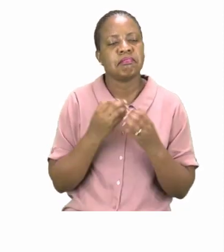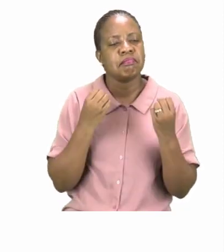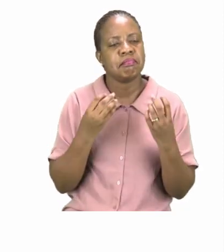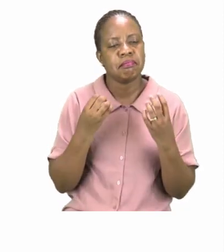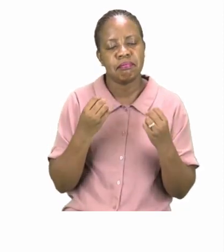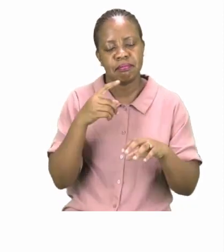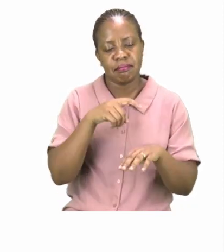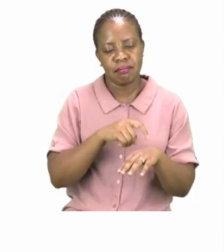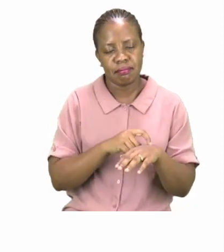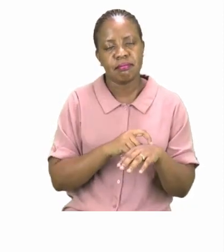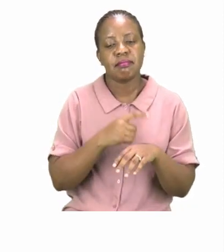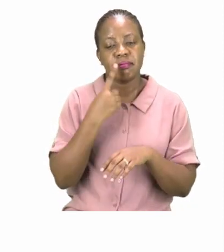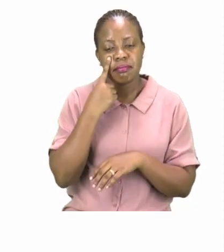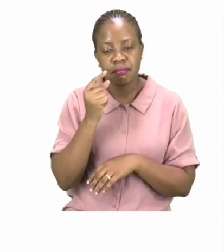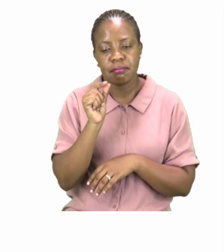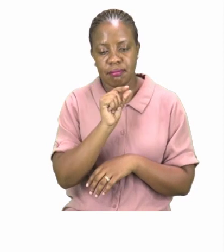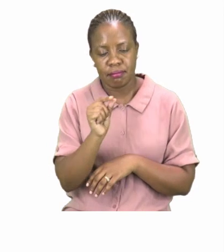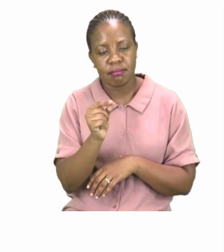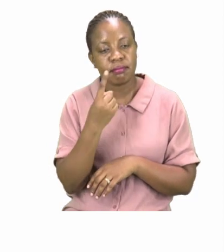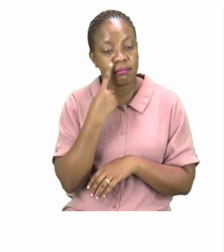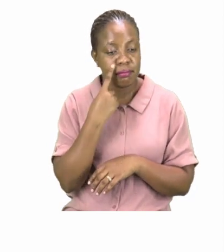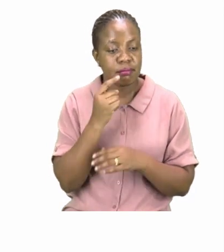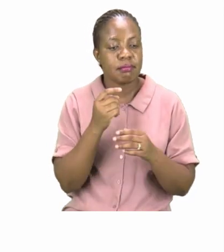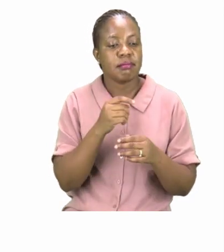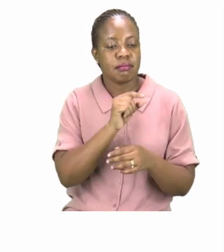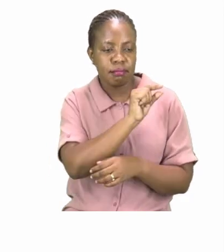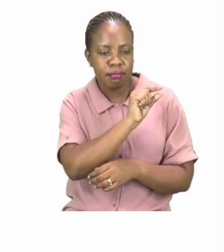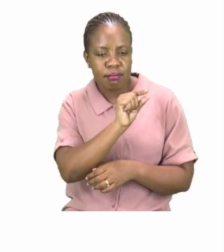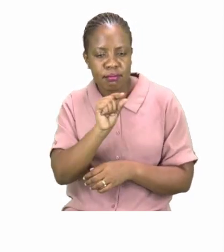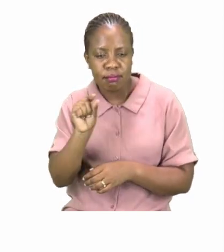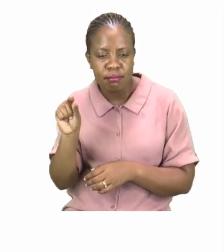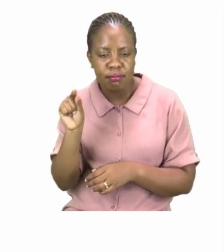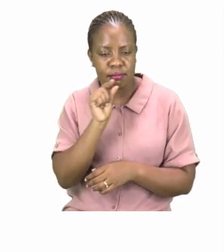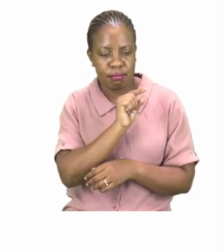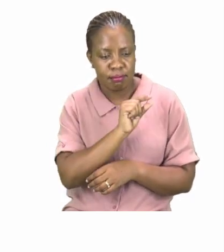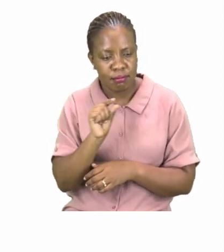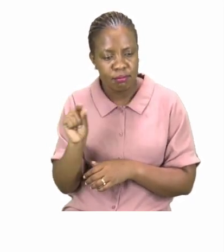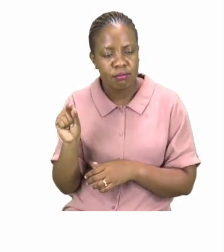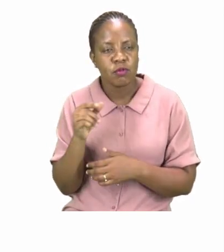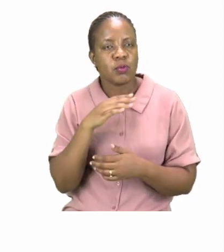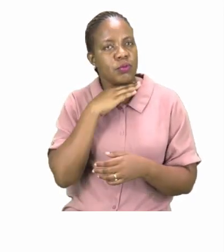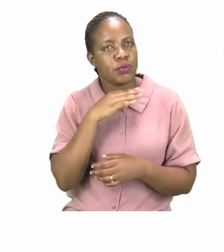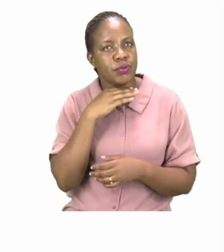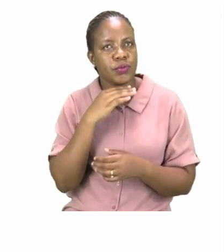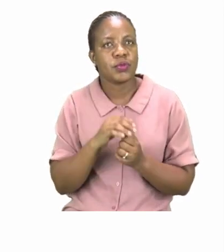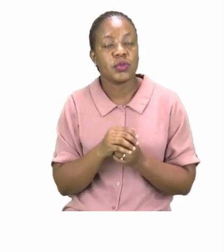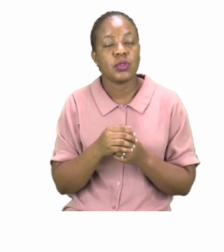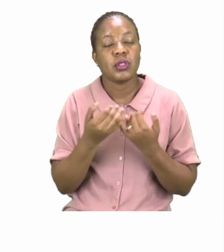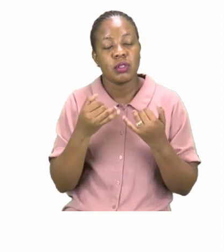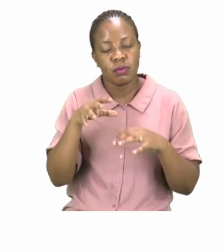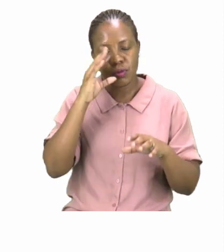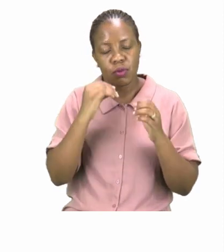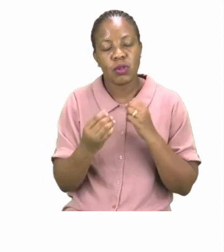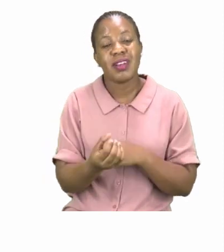sentences. Today we have three sight words and we're going to read them together. Please